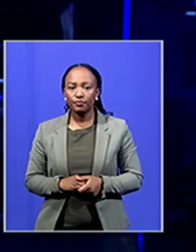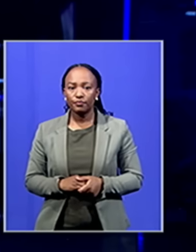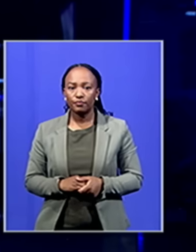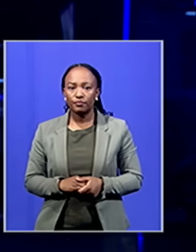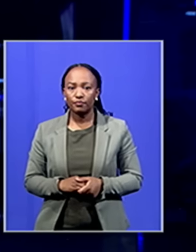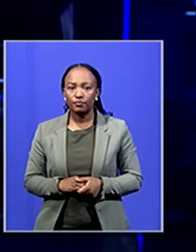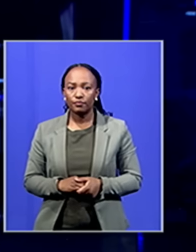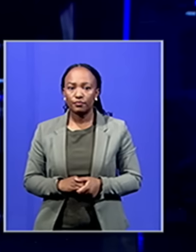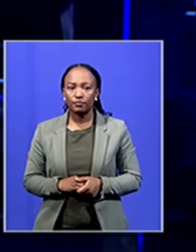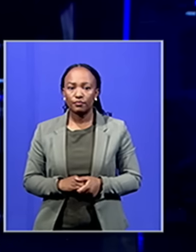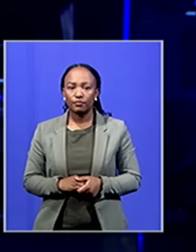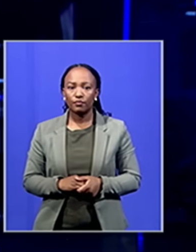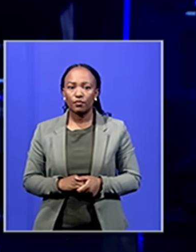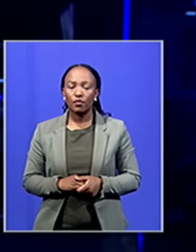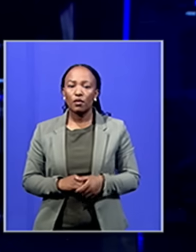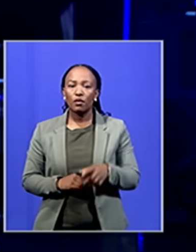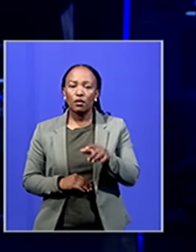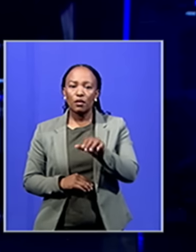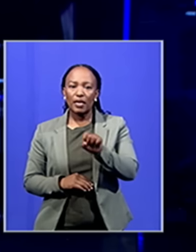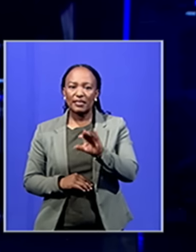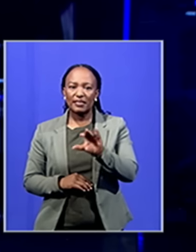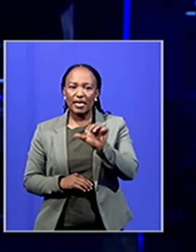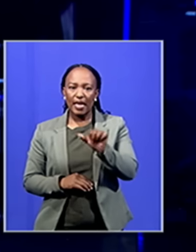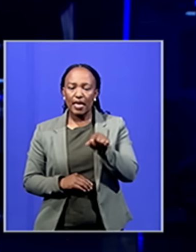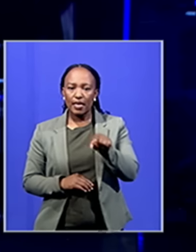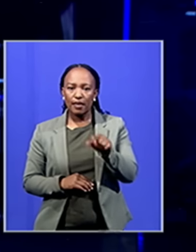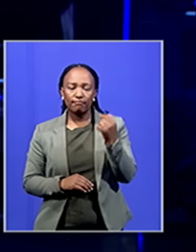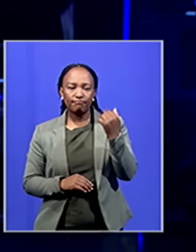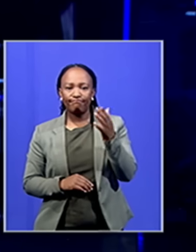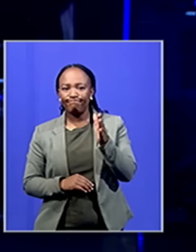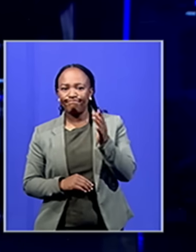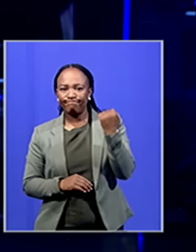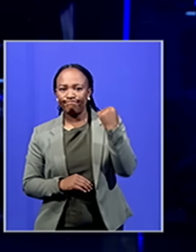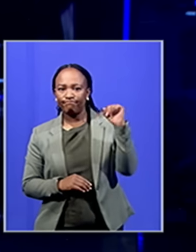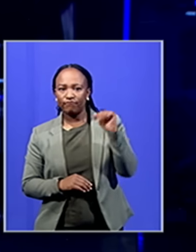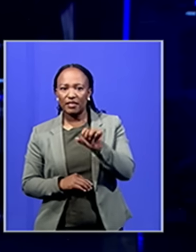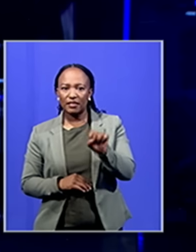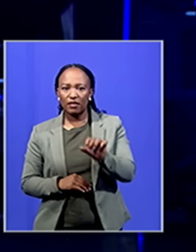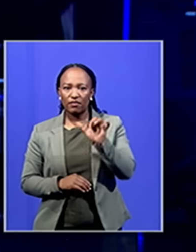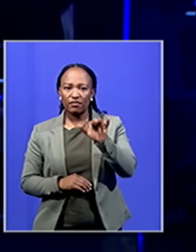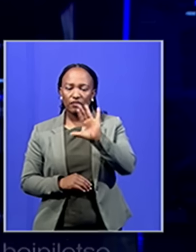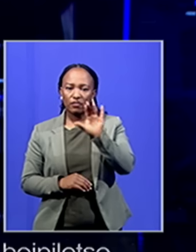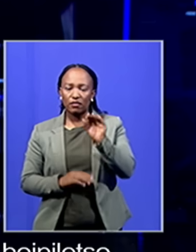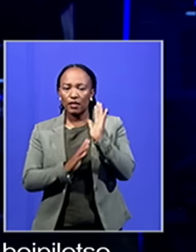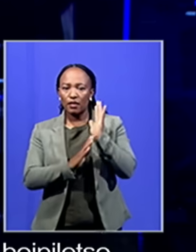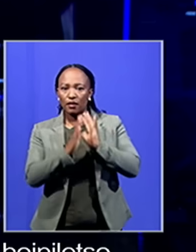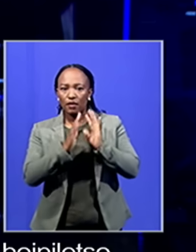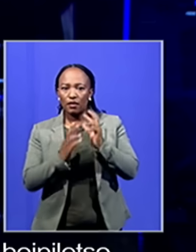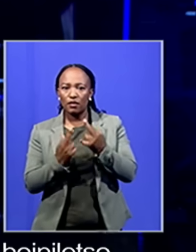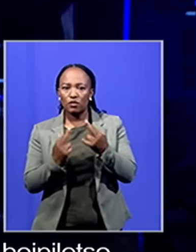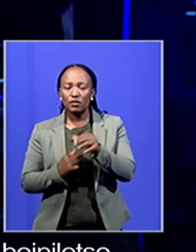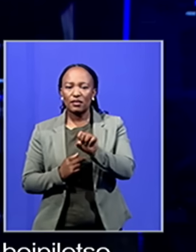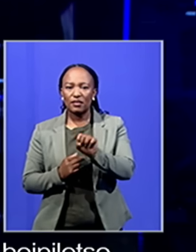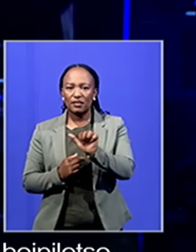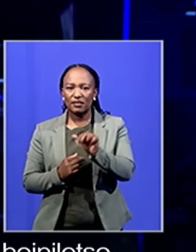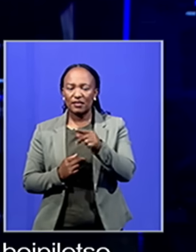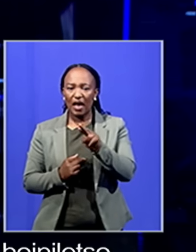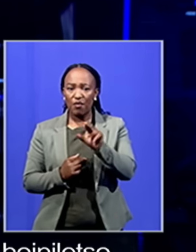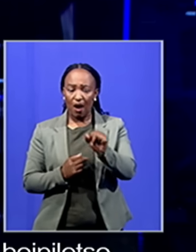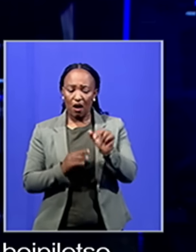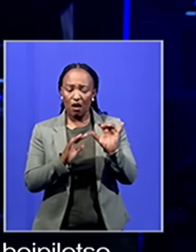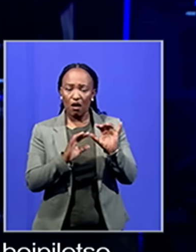Lekgotla la boipiletso le qheletse ka thoko ka ditjeho teko ya South African Heritage Resources Agency e leng SARA ka bokgutshwanyane ya